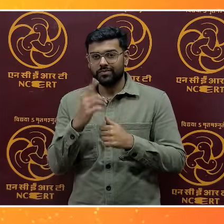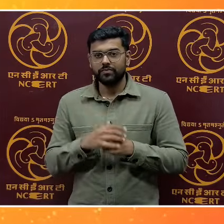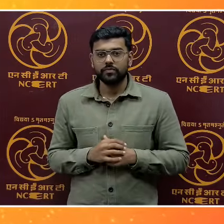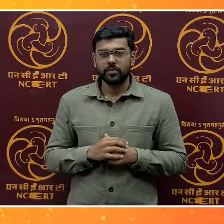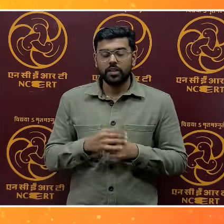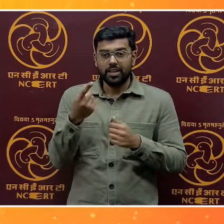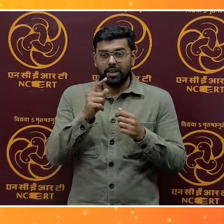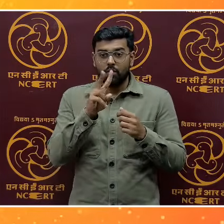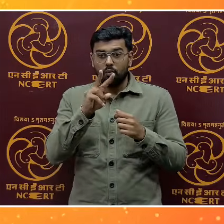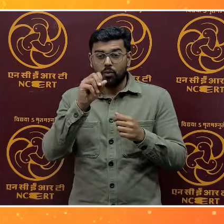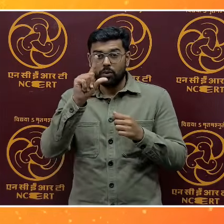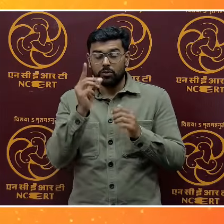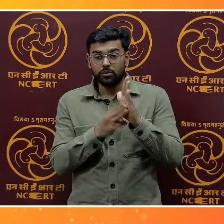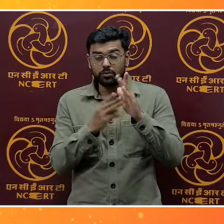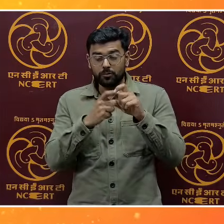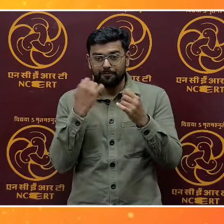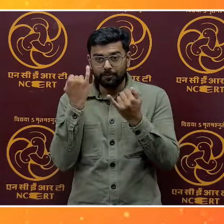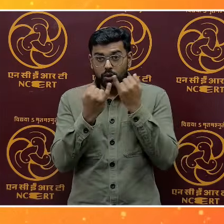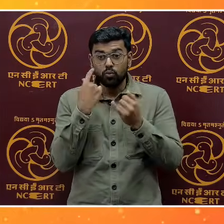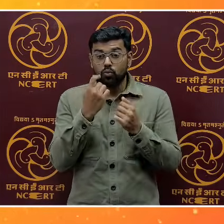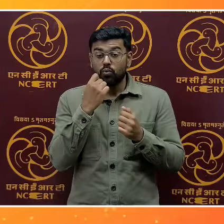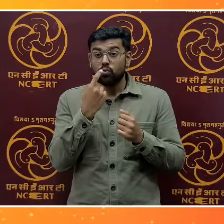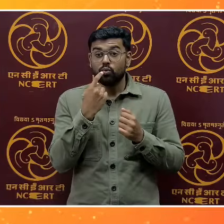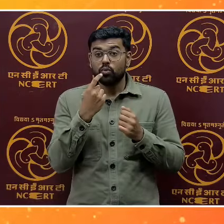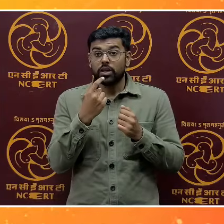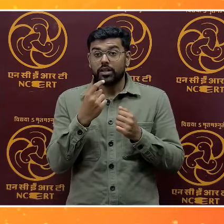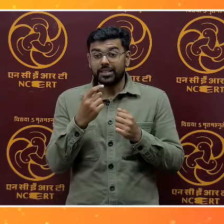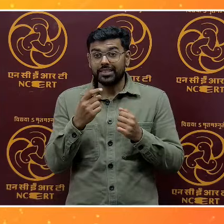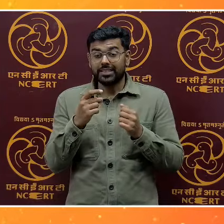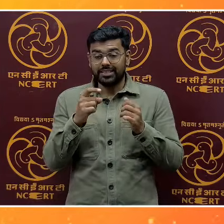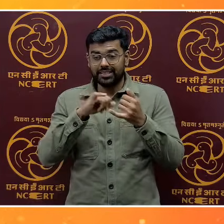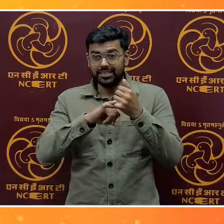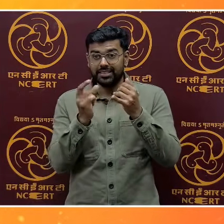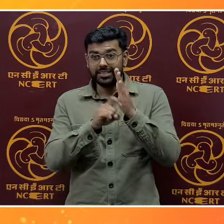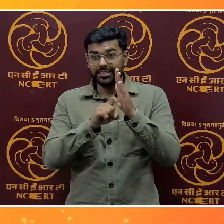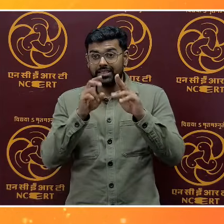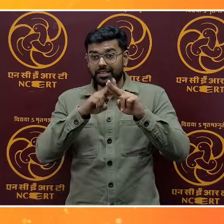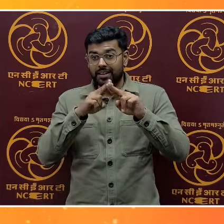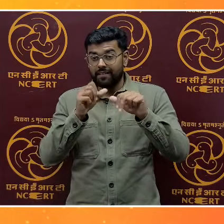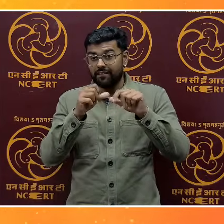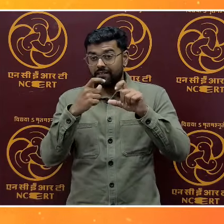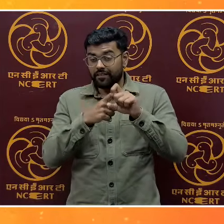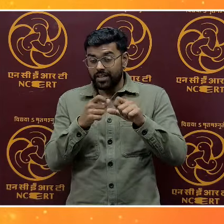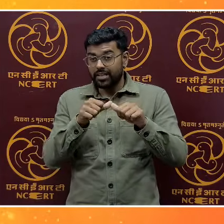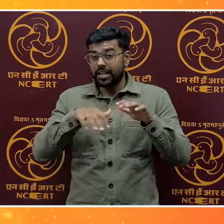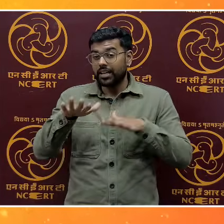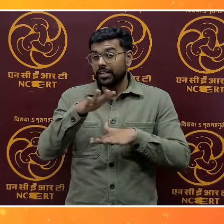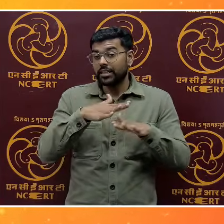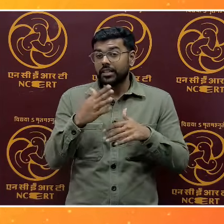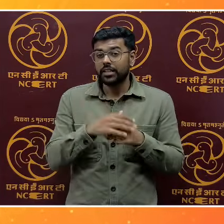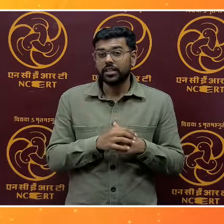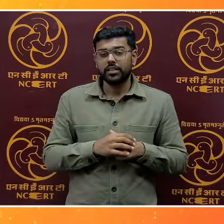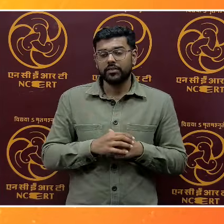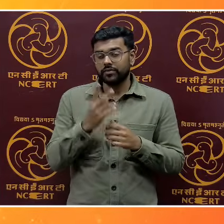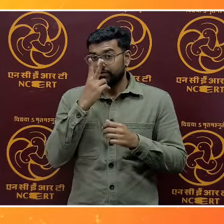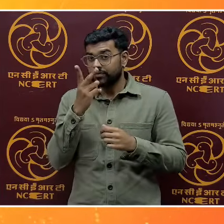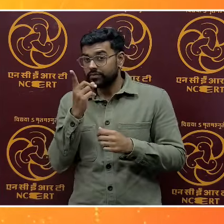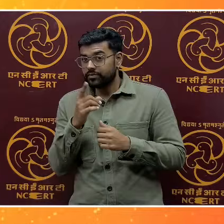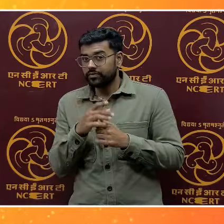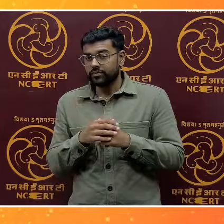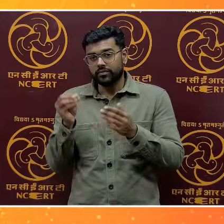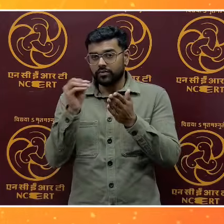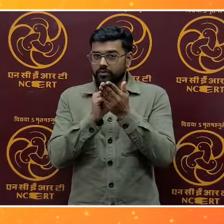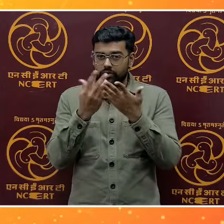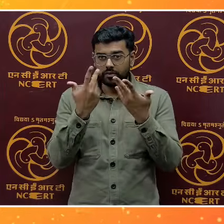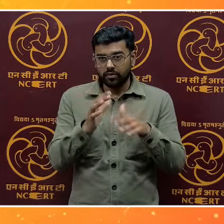whose surface area is 154 centimeter square. Okay, very interesting. Surface area is given to